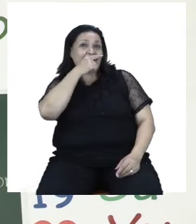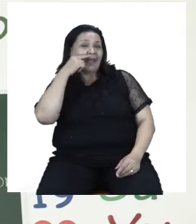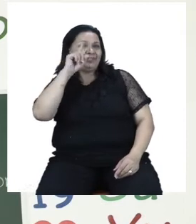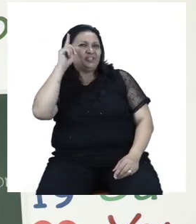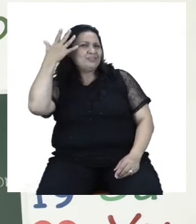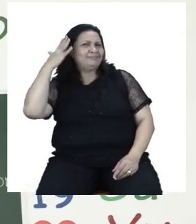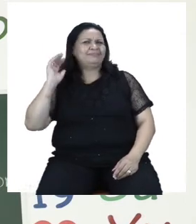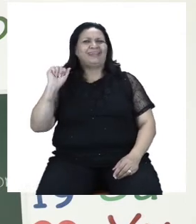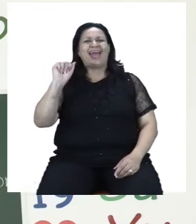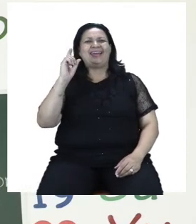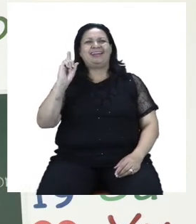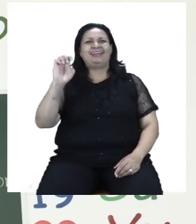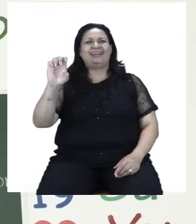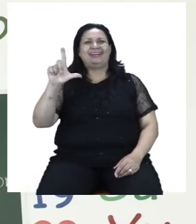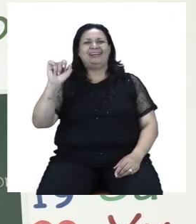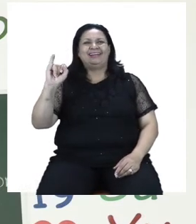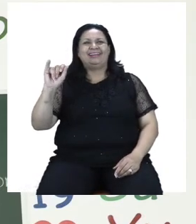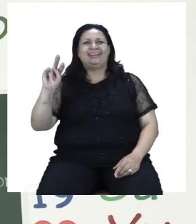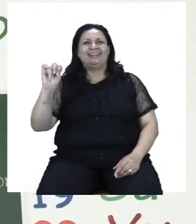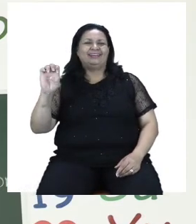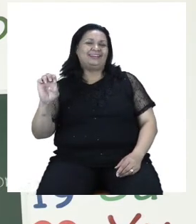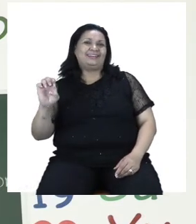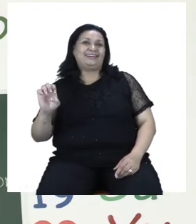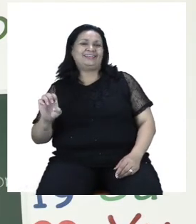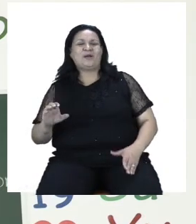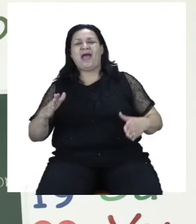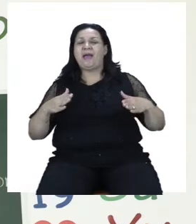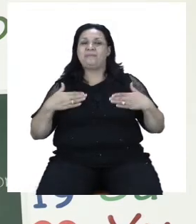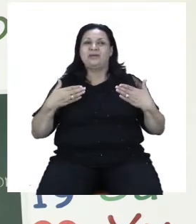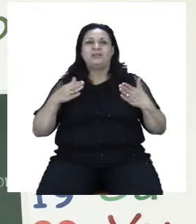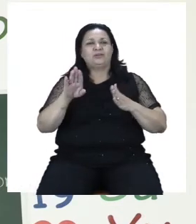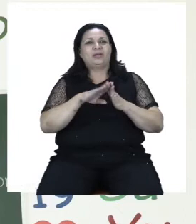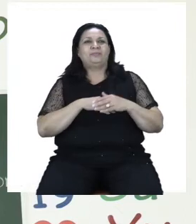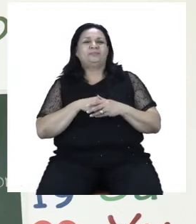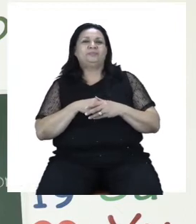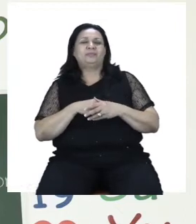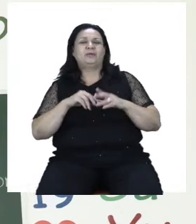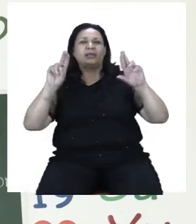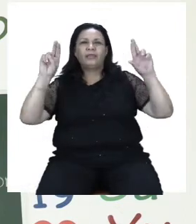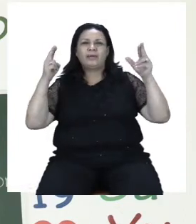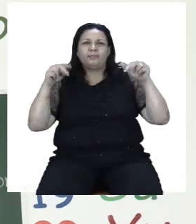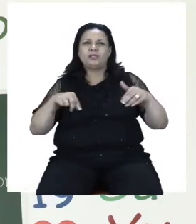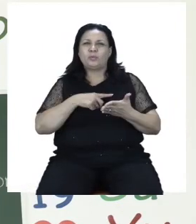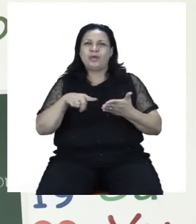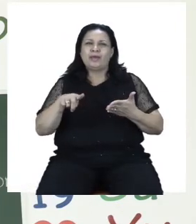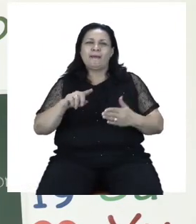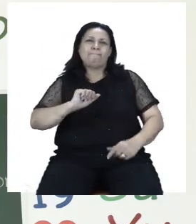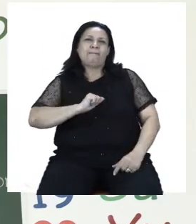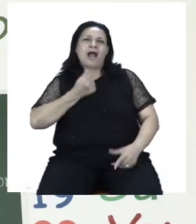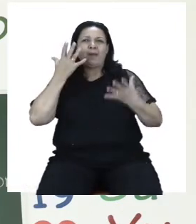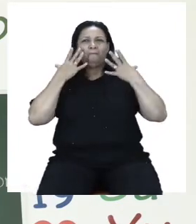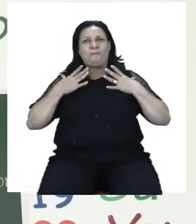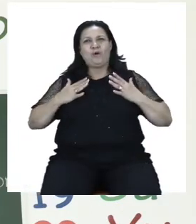and thank you so much for joining me today. Our theme this week is